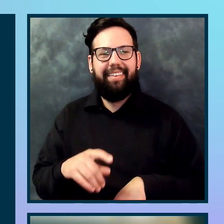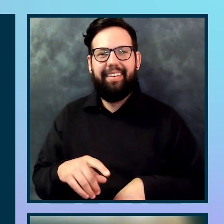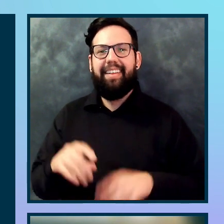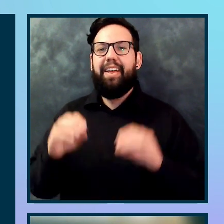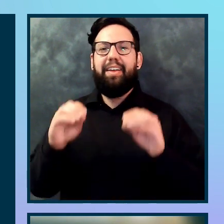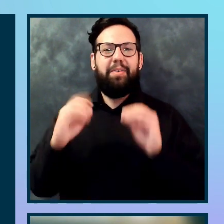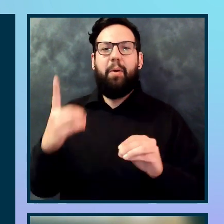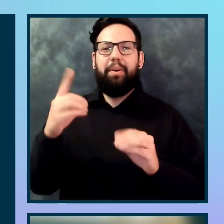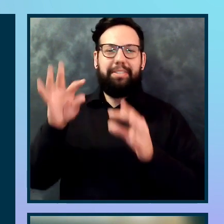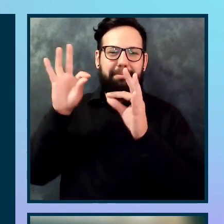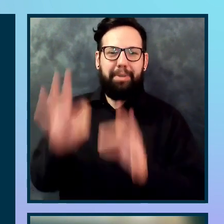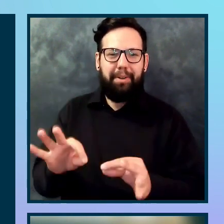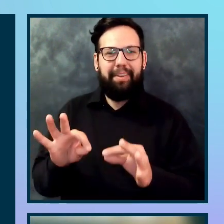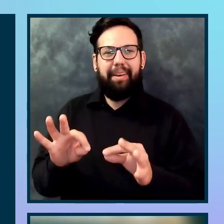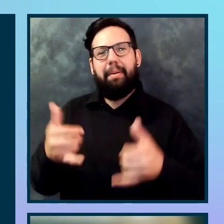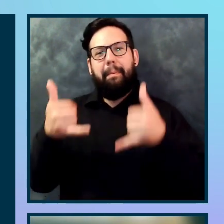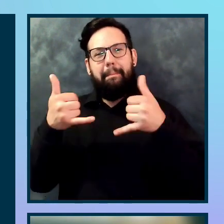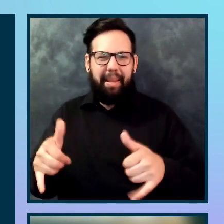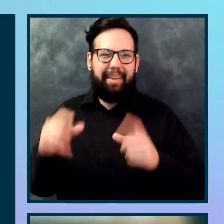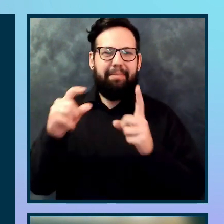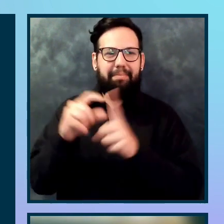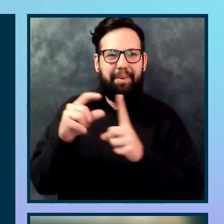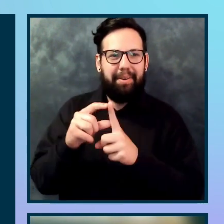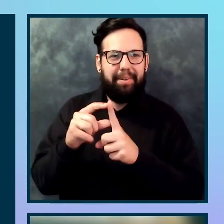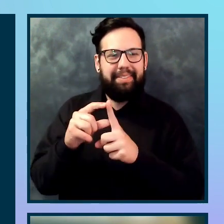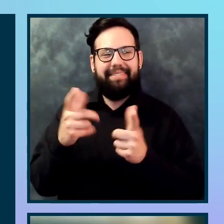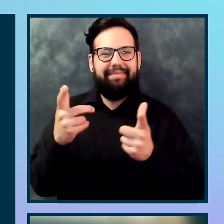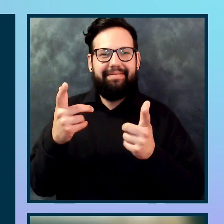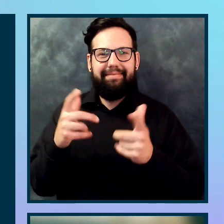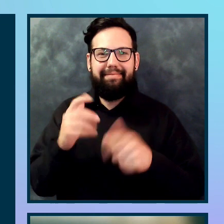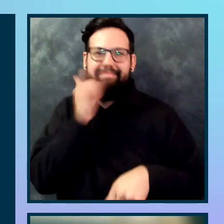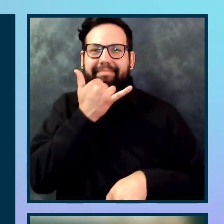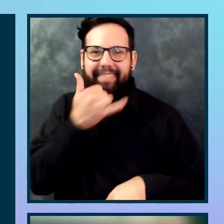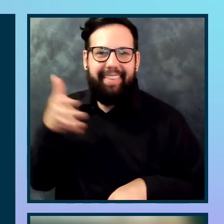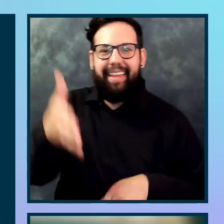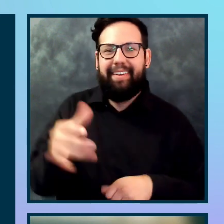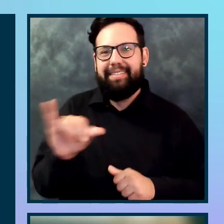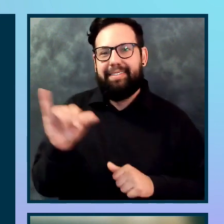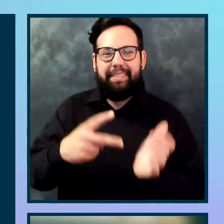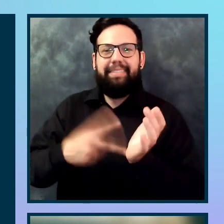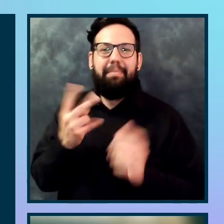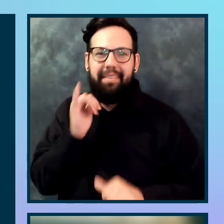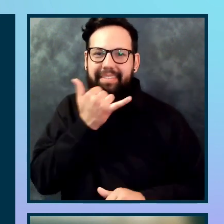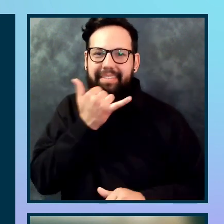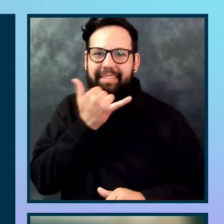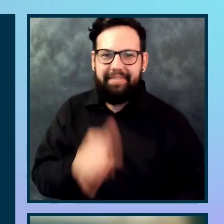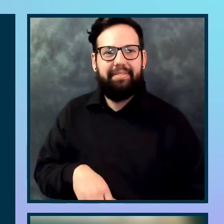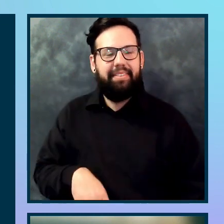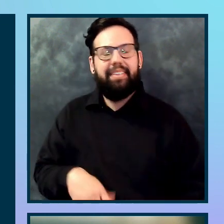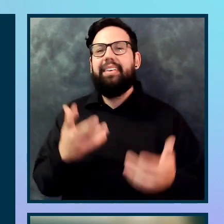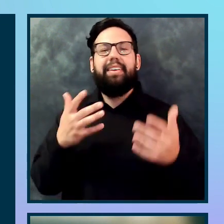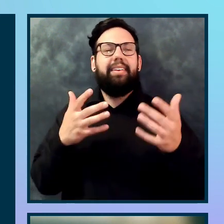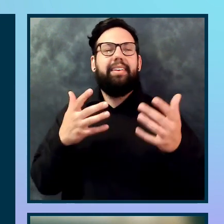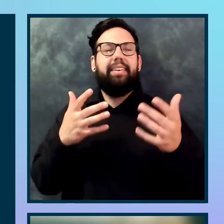No matter how many goodies come out, no matter how much Swiftui is, growing and